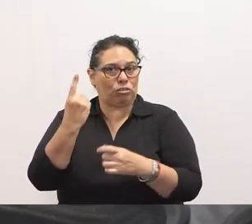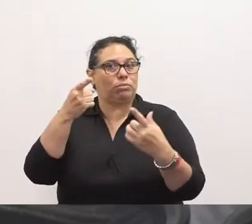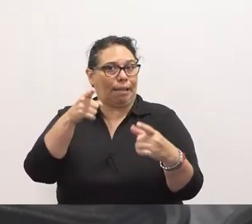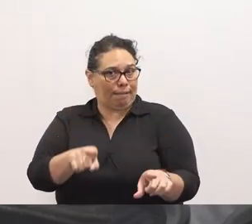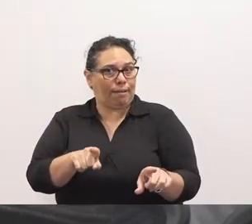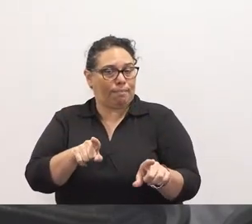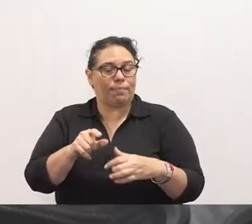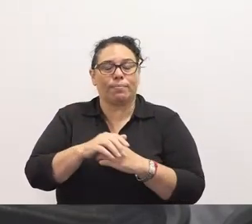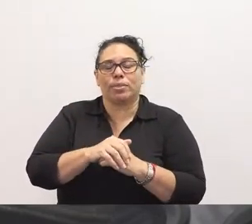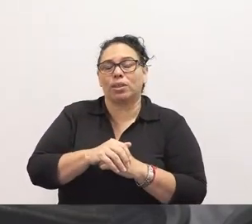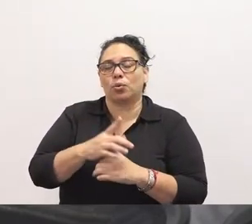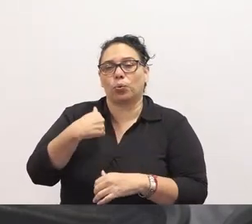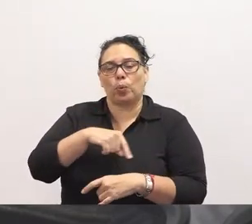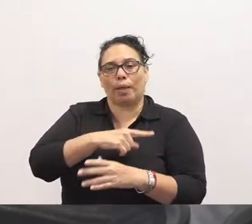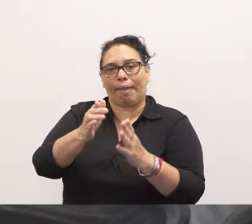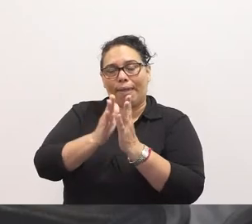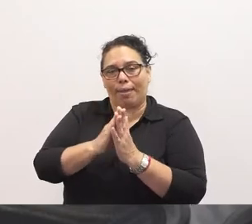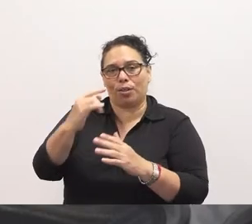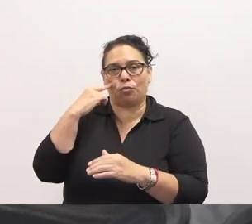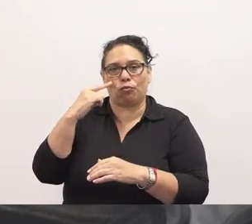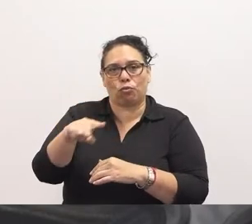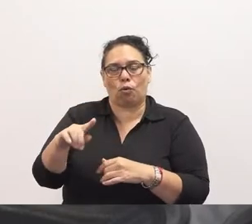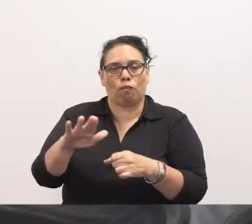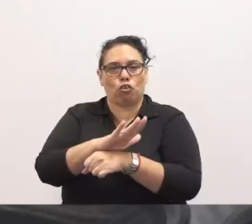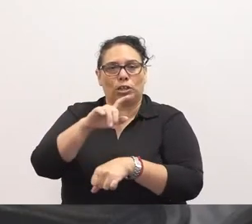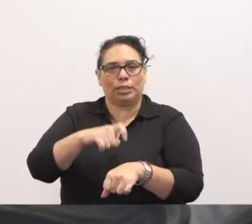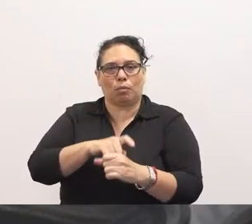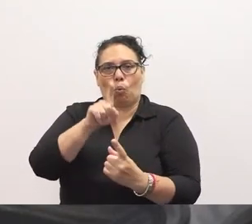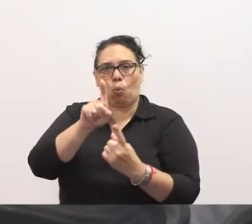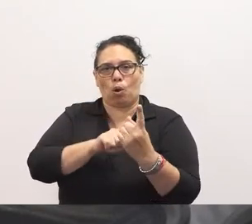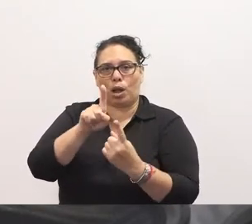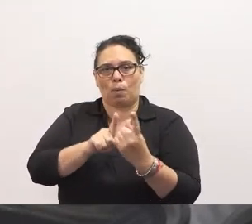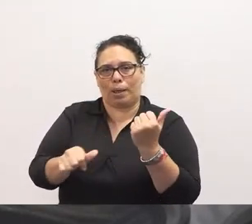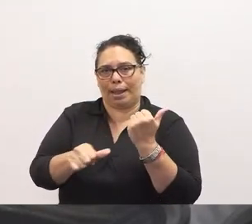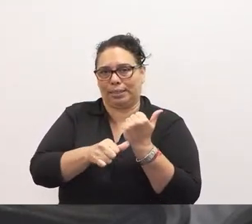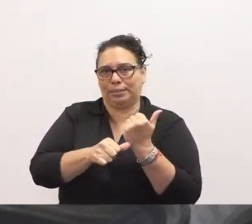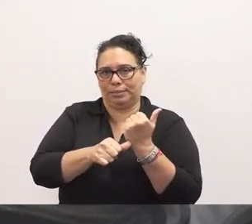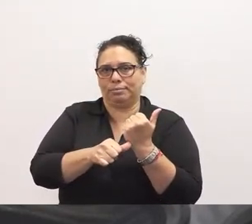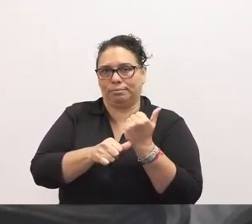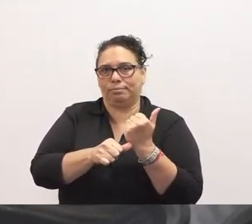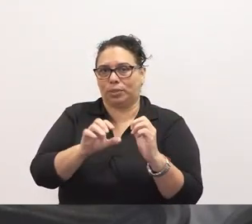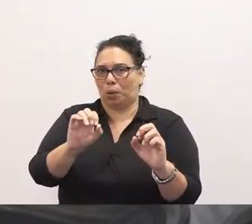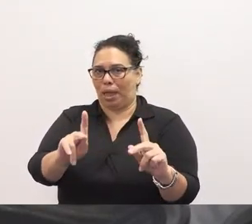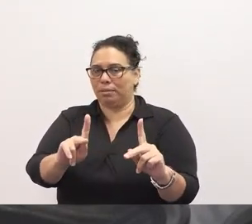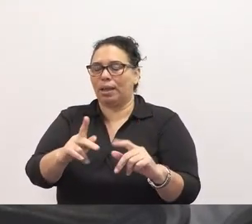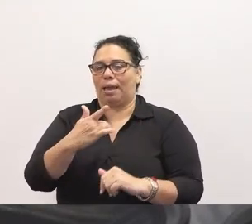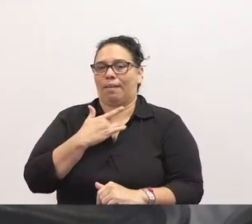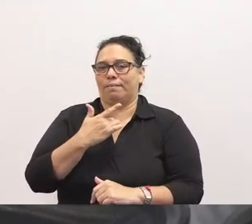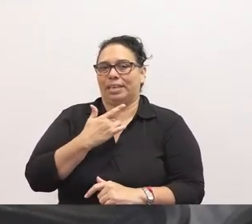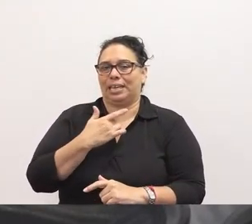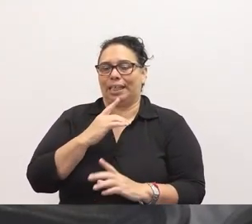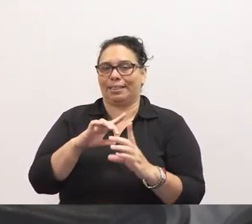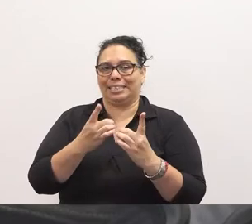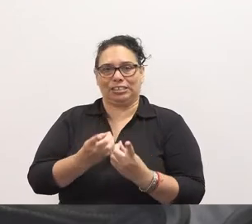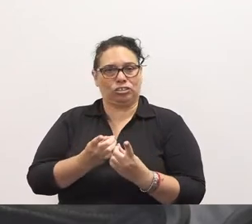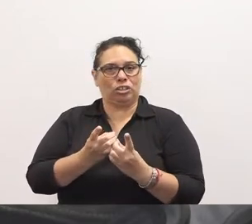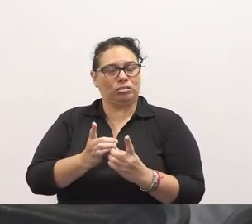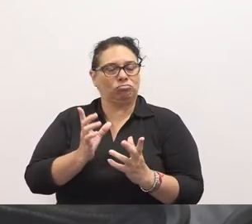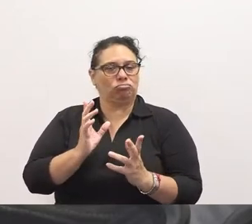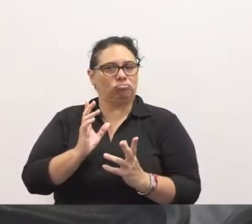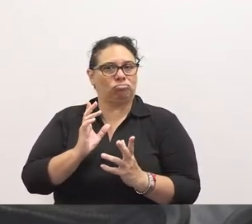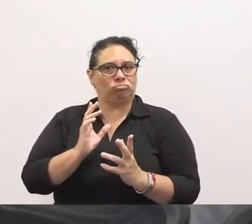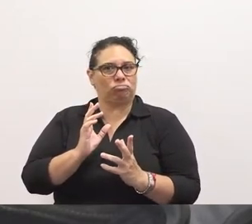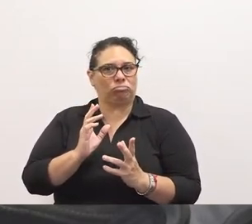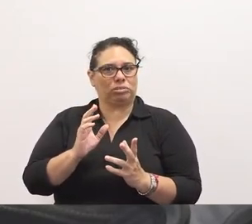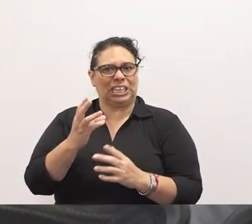happened, is we asked for full-time one-to-one aides, okay? And I feel like the district delivered. I heard at the last meeting there